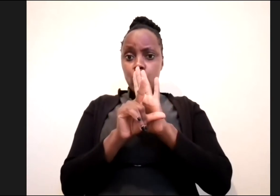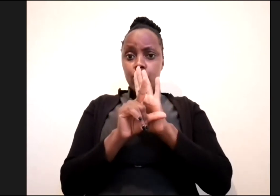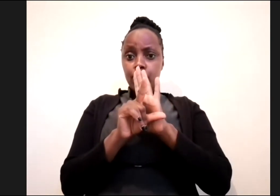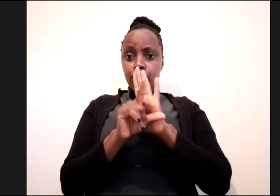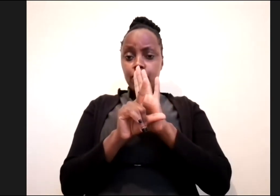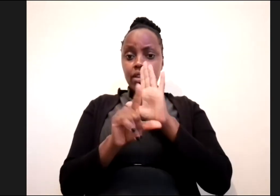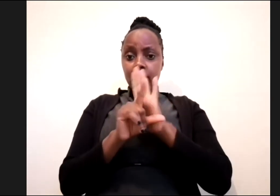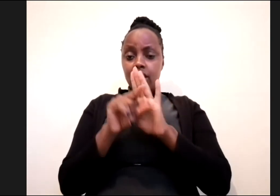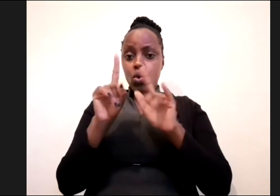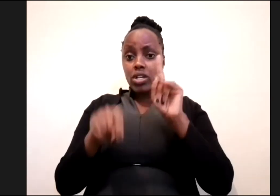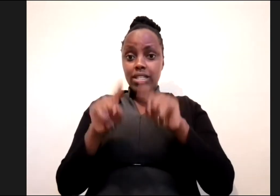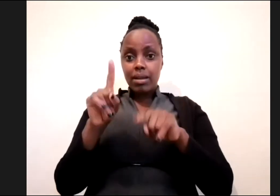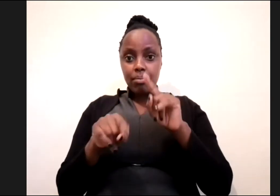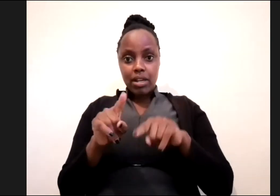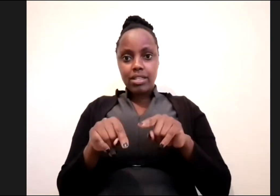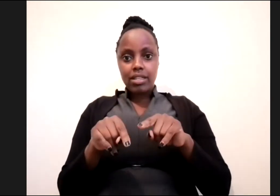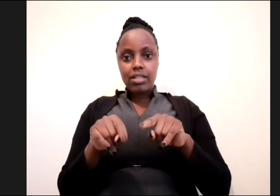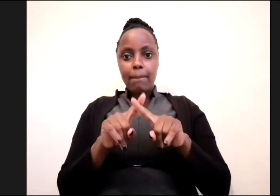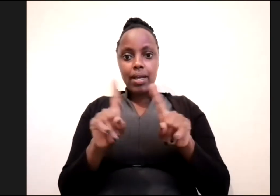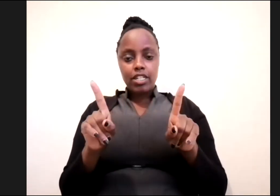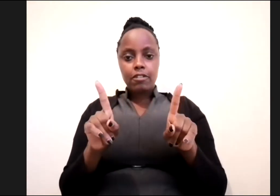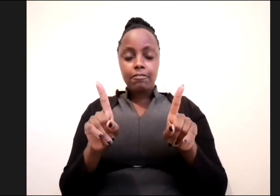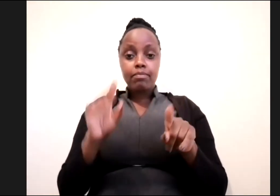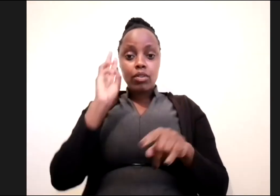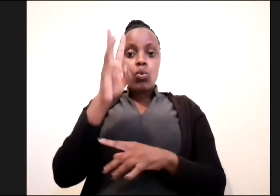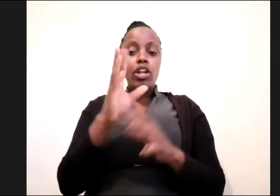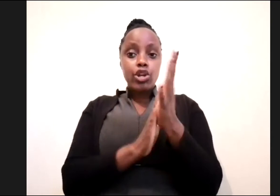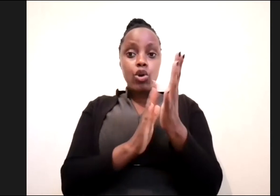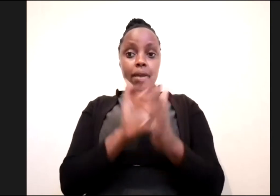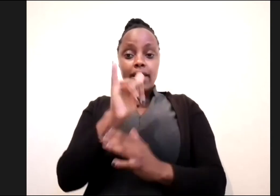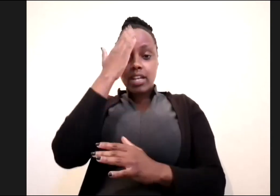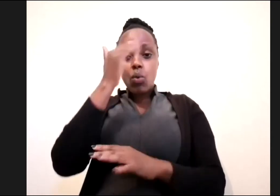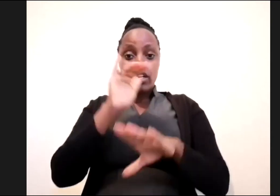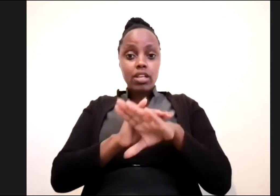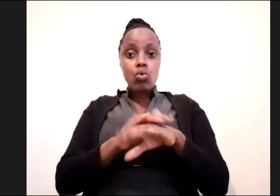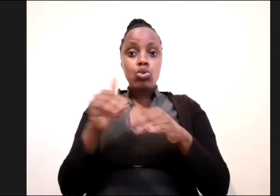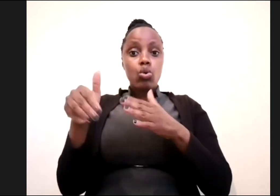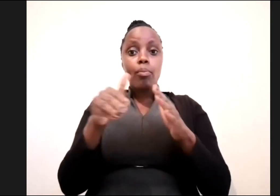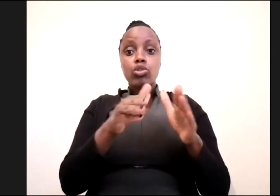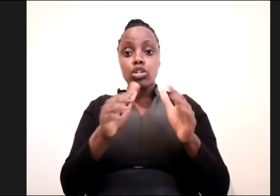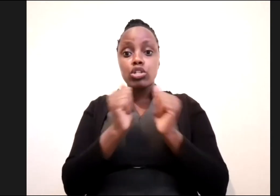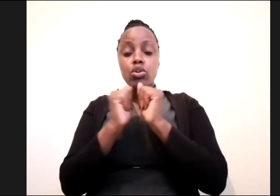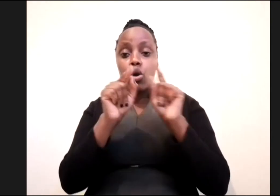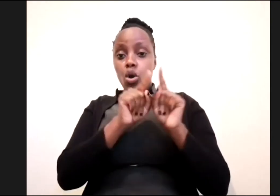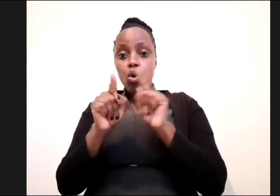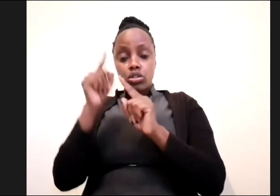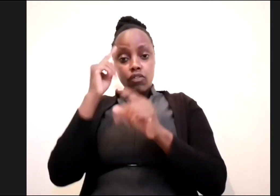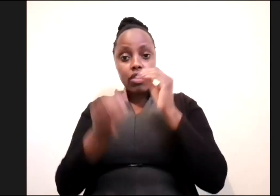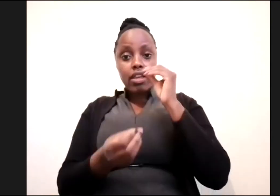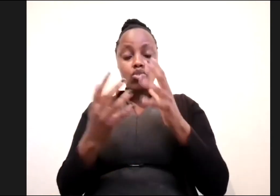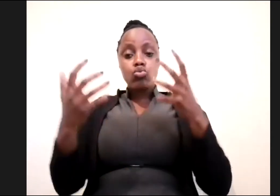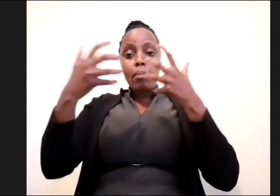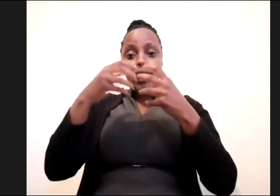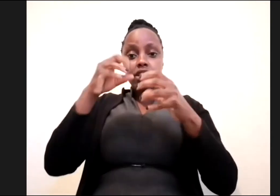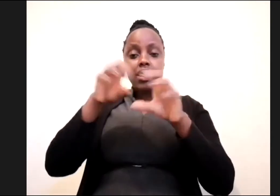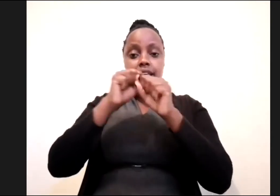personality. But I will recommend this, because I think it's a good opportunity also to manage the system, and in order to